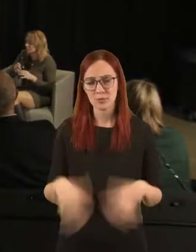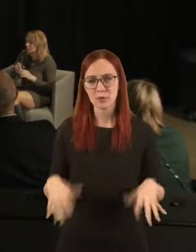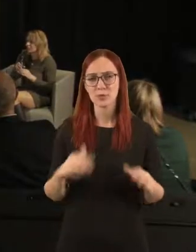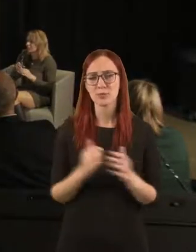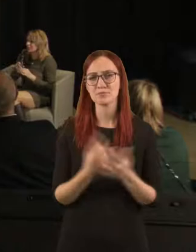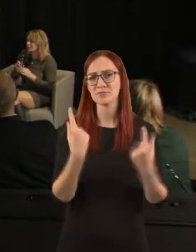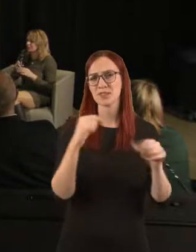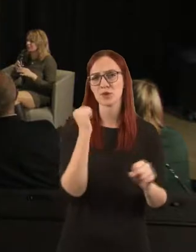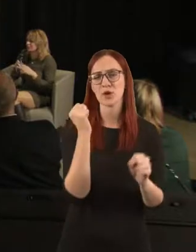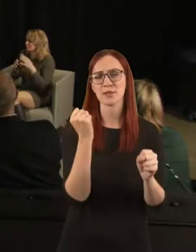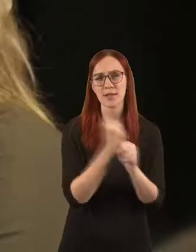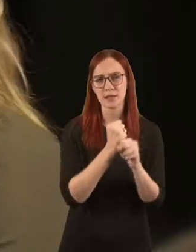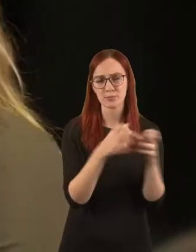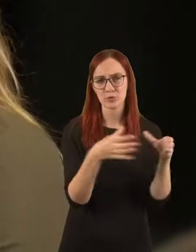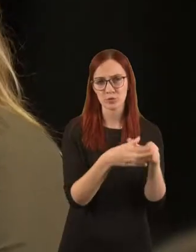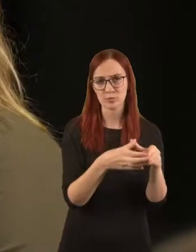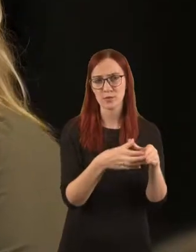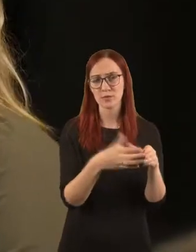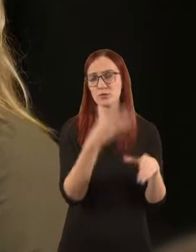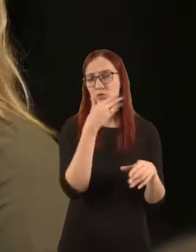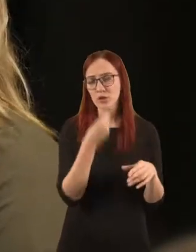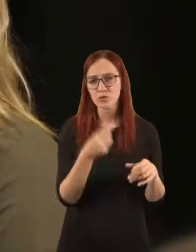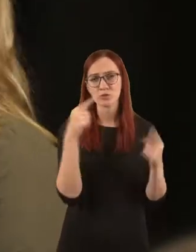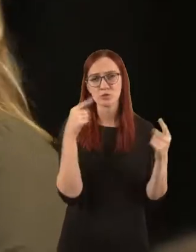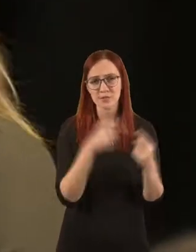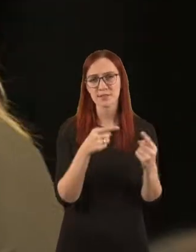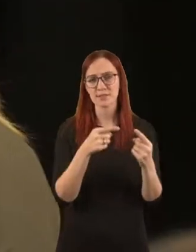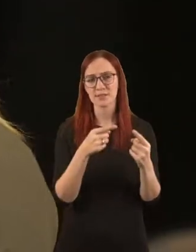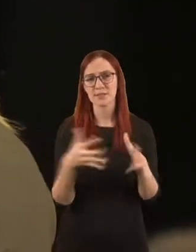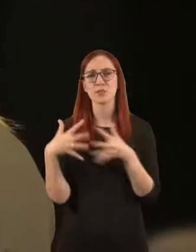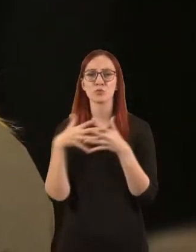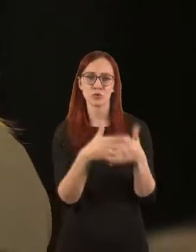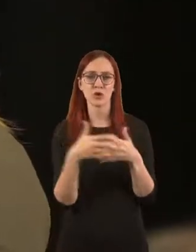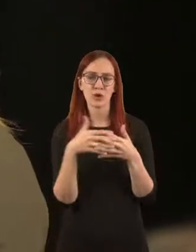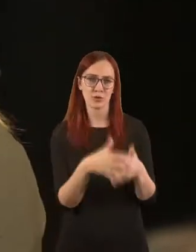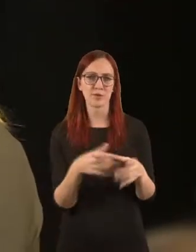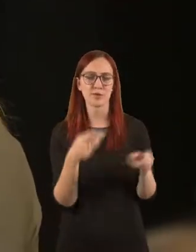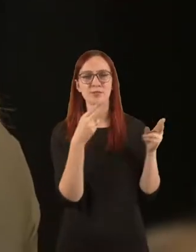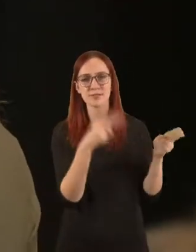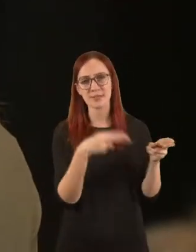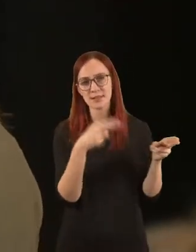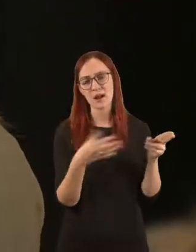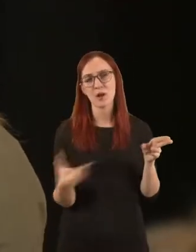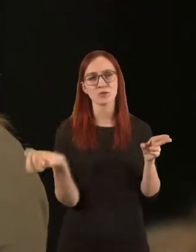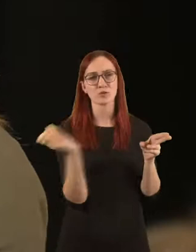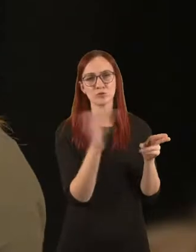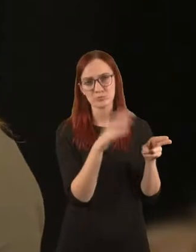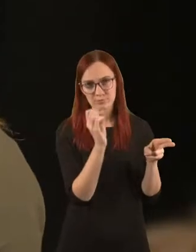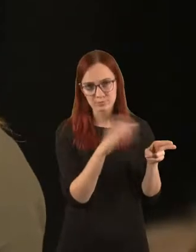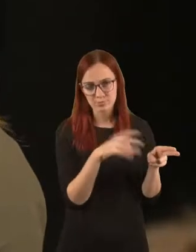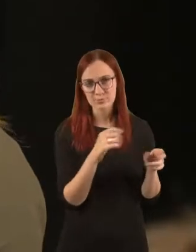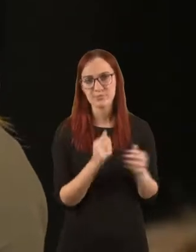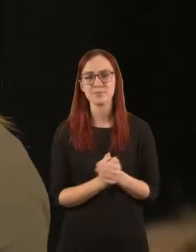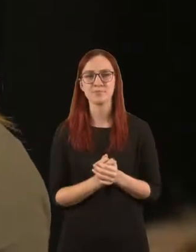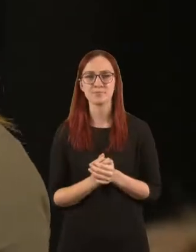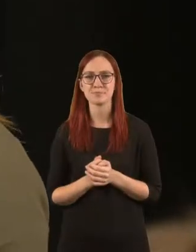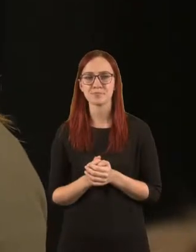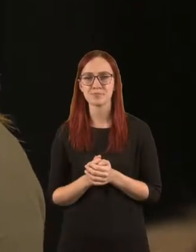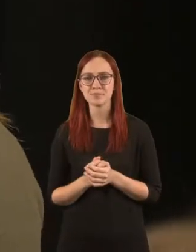Yes, when it comes to freight transportation, we have discussions about this in the ministry, and